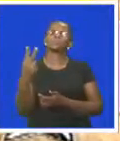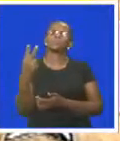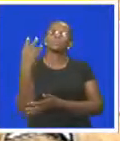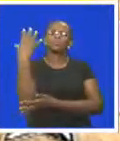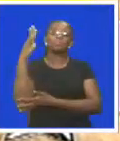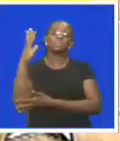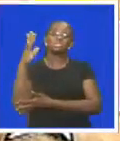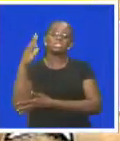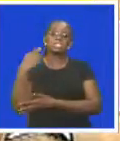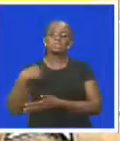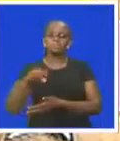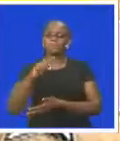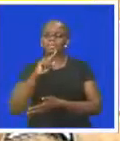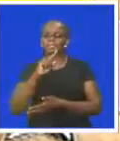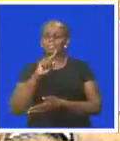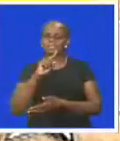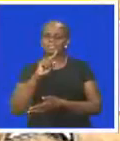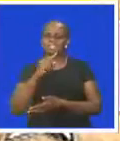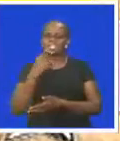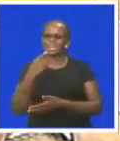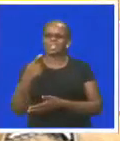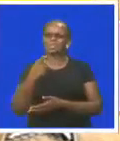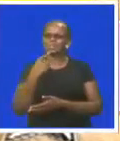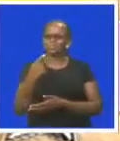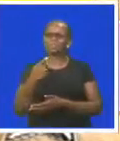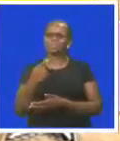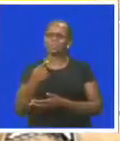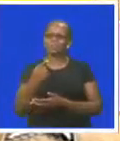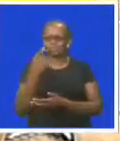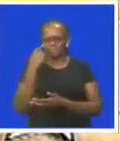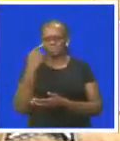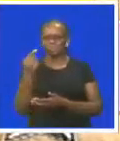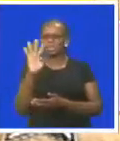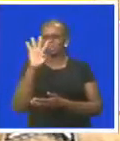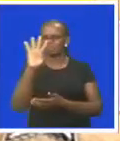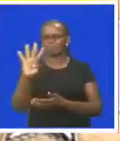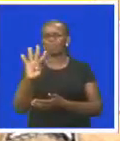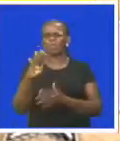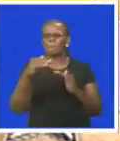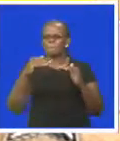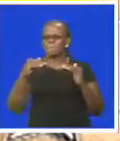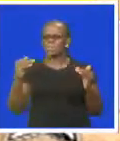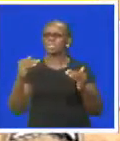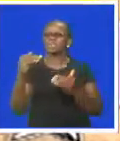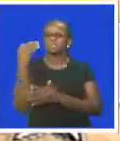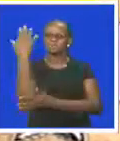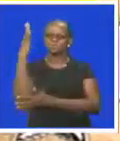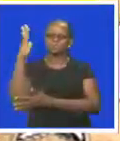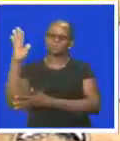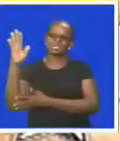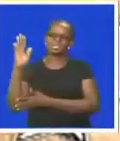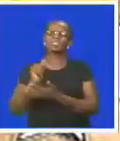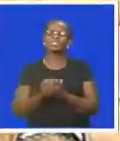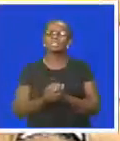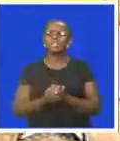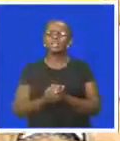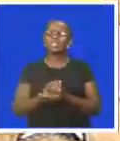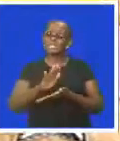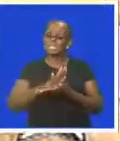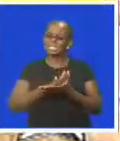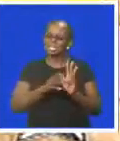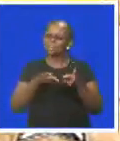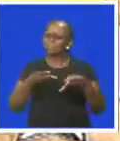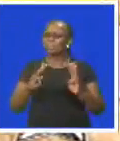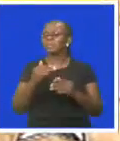seen 4 big trees and 2 small trees. So you say that everywhere that we go, we are always counting.